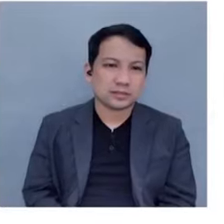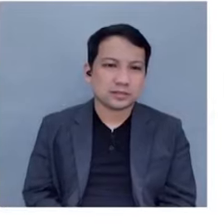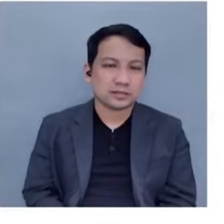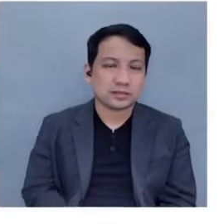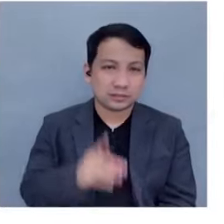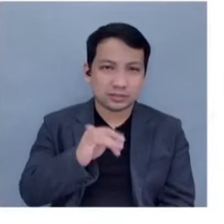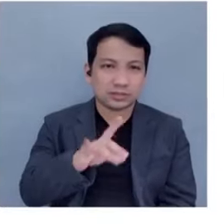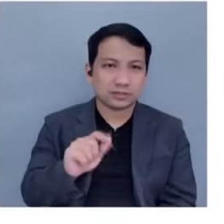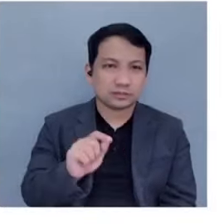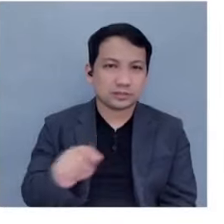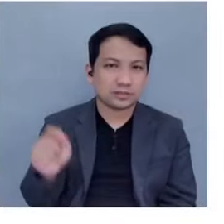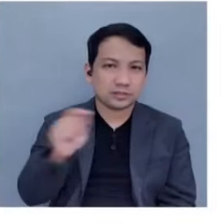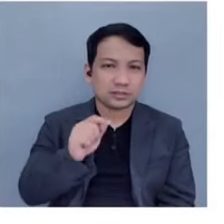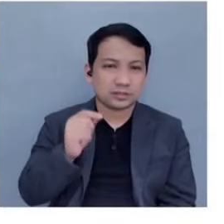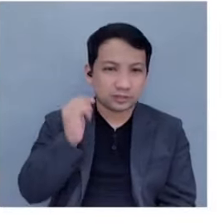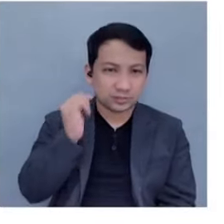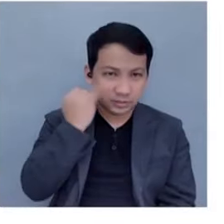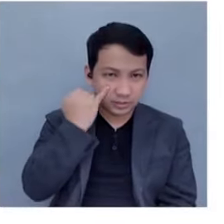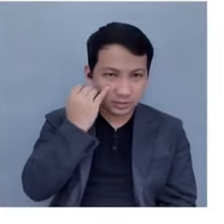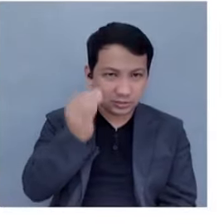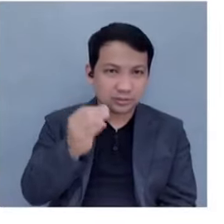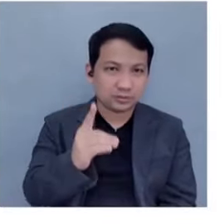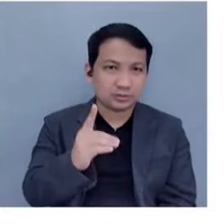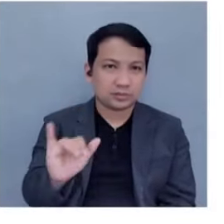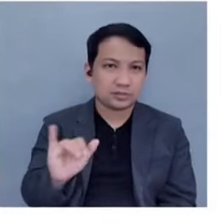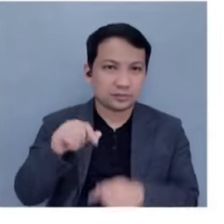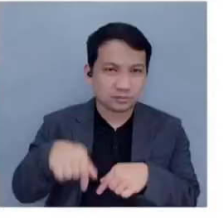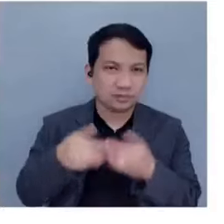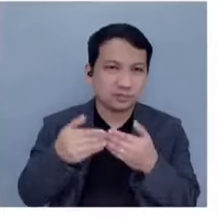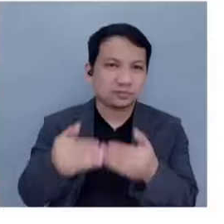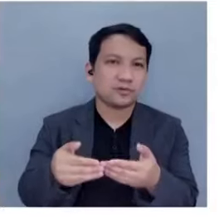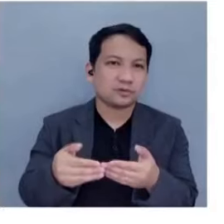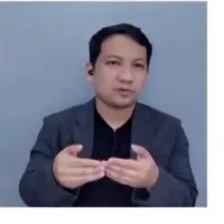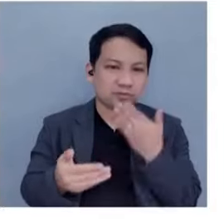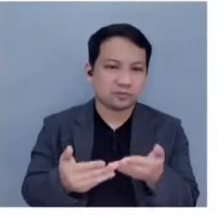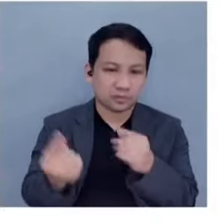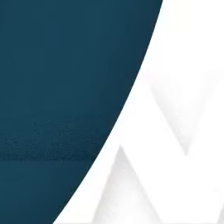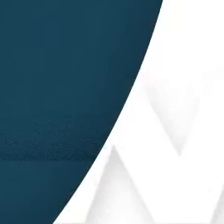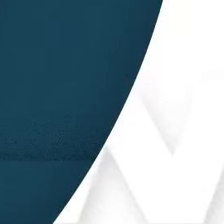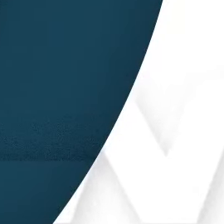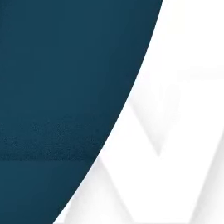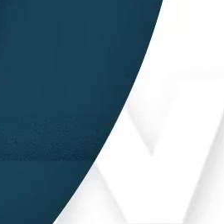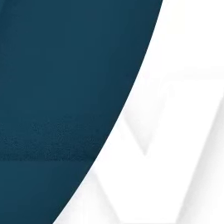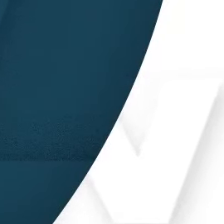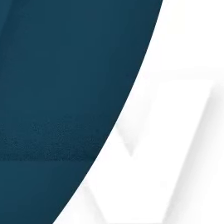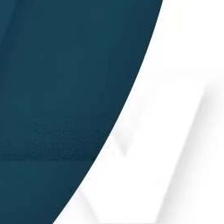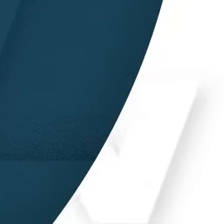Undersecretary Jeffrey D. there joining us this noon. Really appreciate you coming to the show. Take care. Thank you.